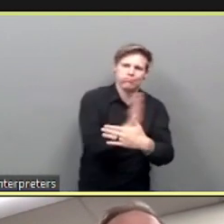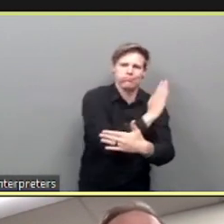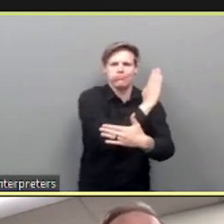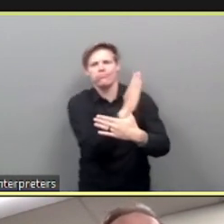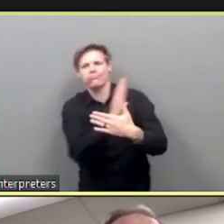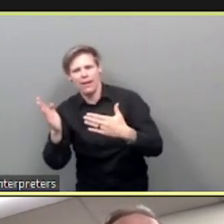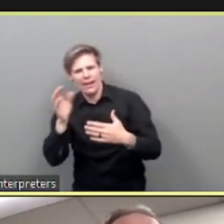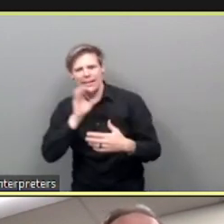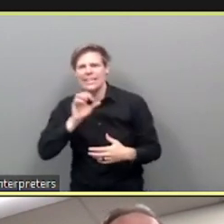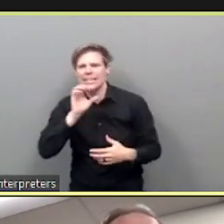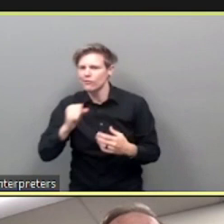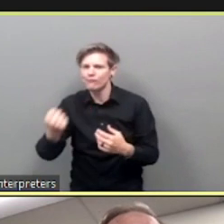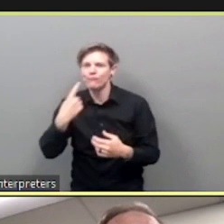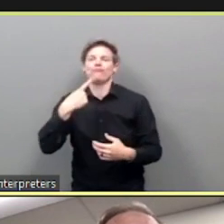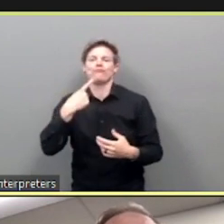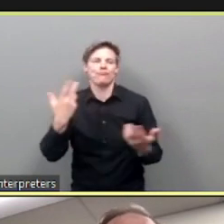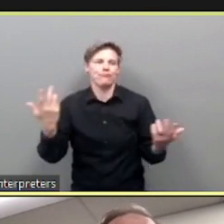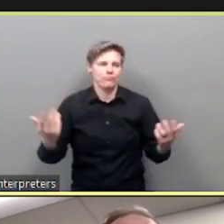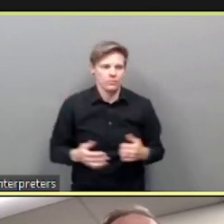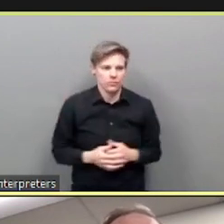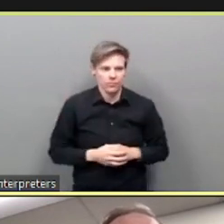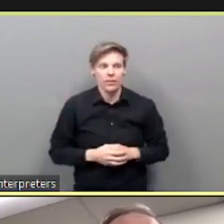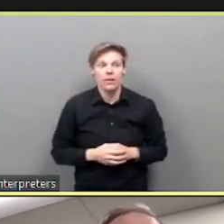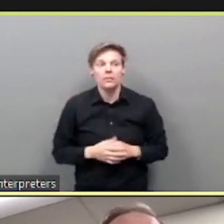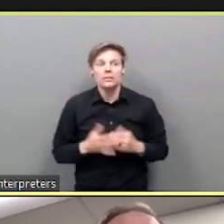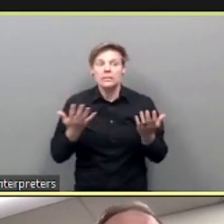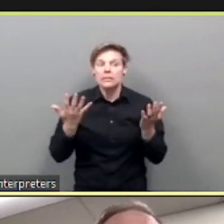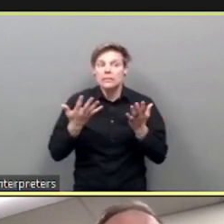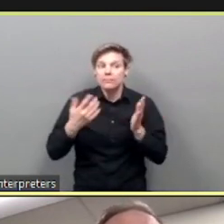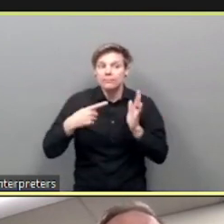symptoms you can get from taking too